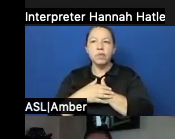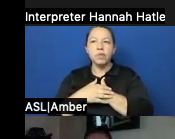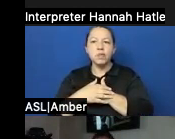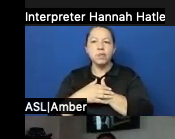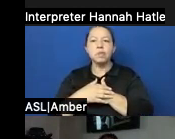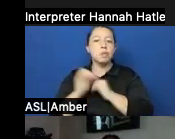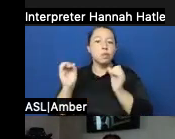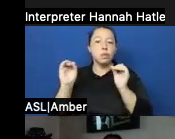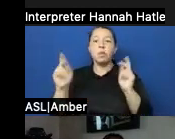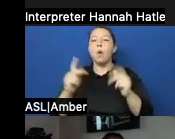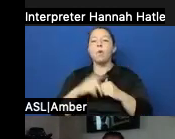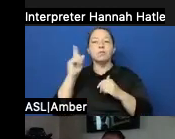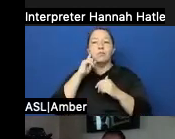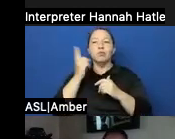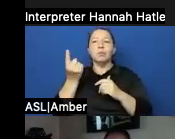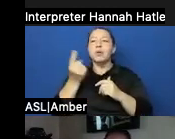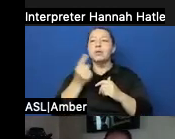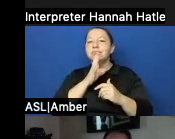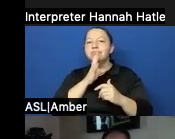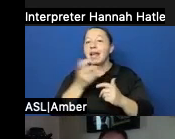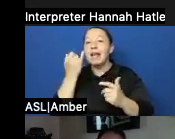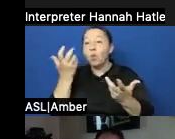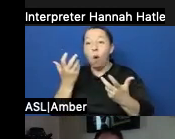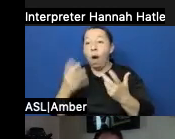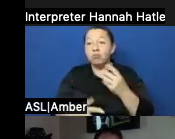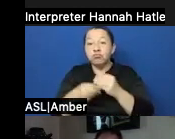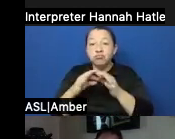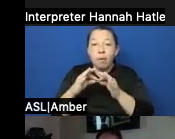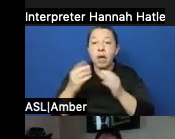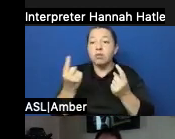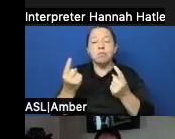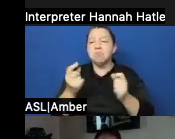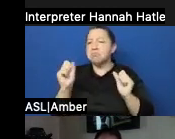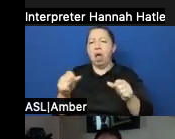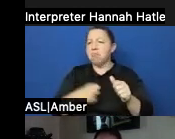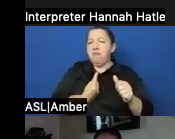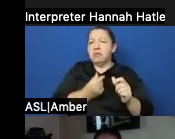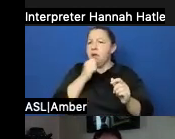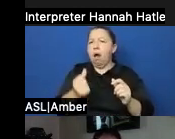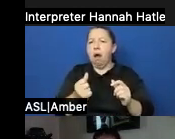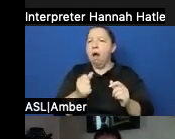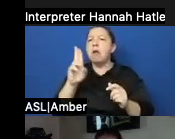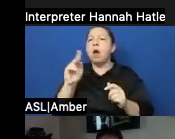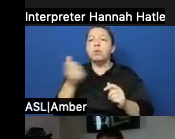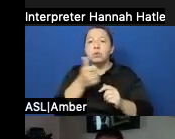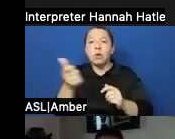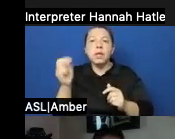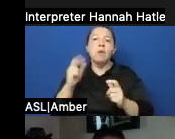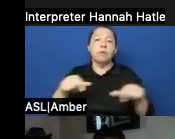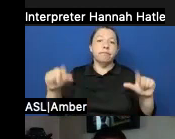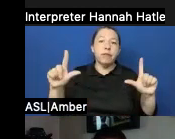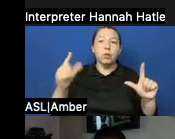Okay. If you'd like to chime in, I will not be offended. You can interrupt me at any time and just unmute or put your video on or add to the chat.